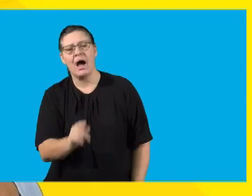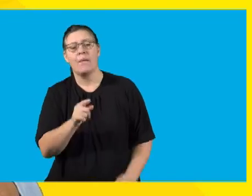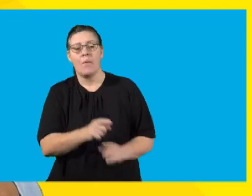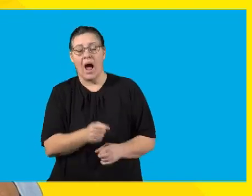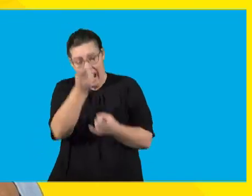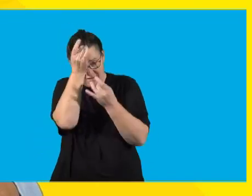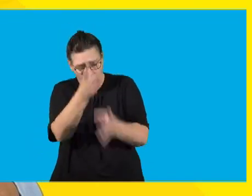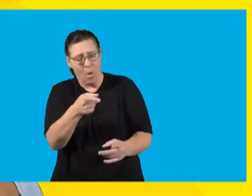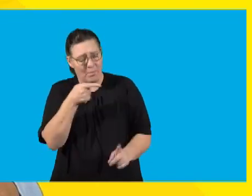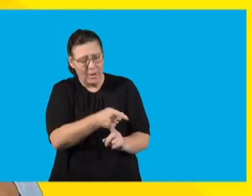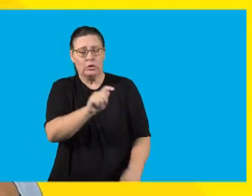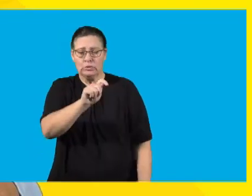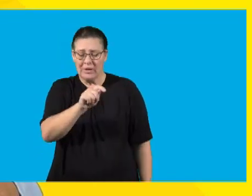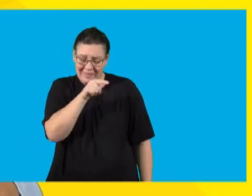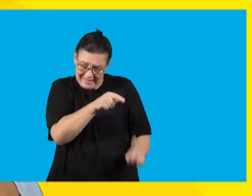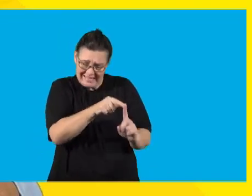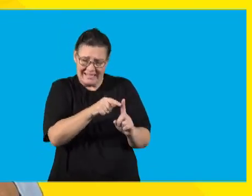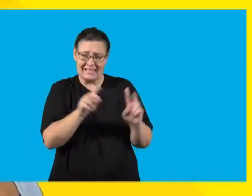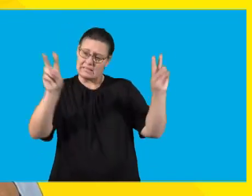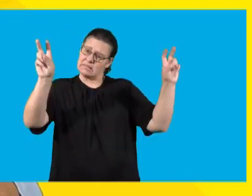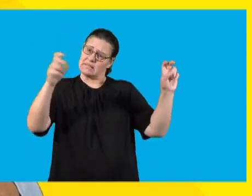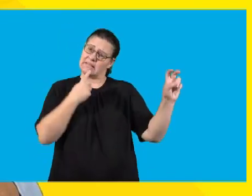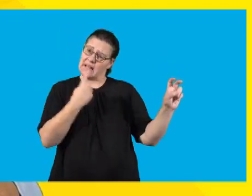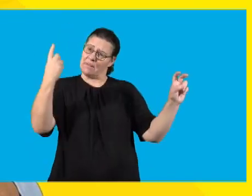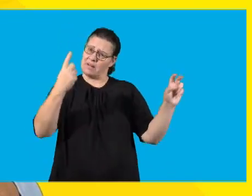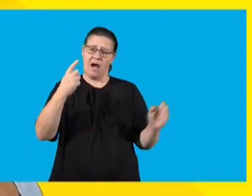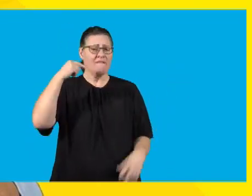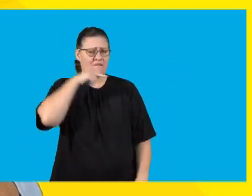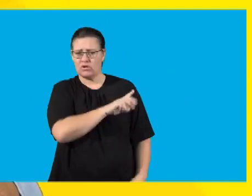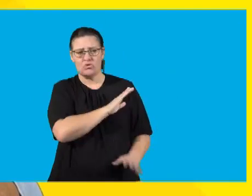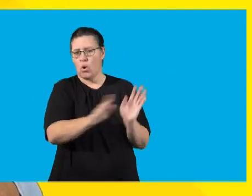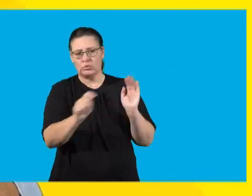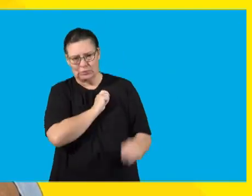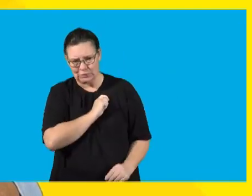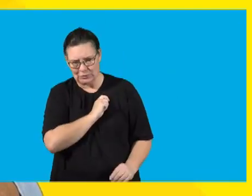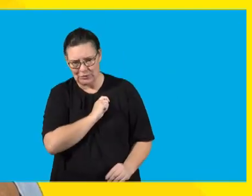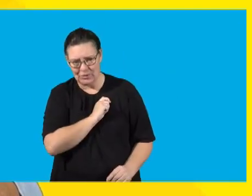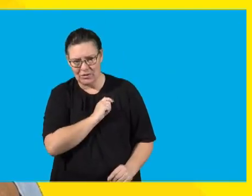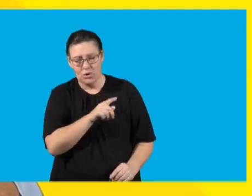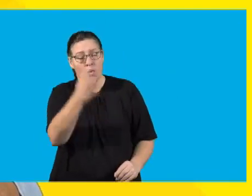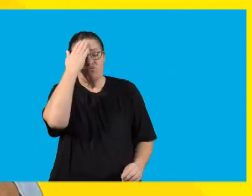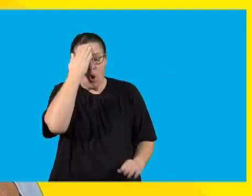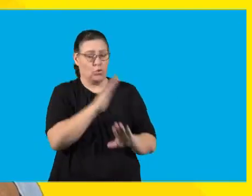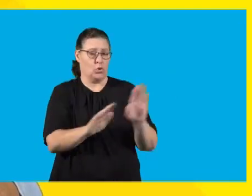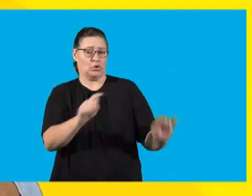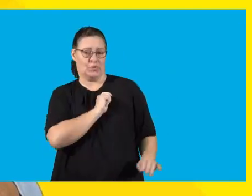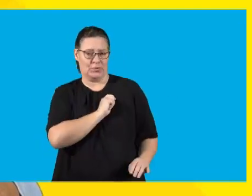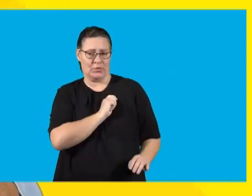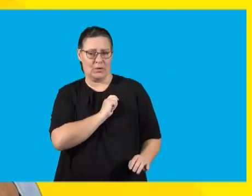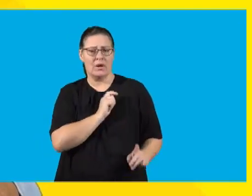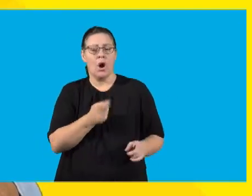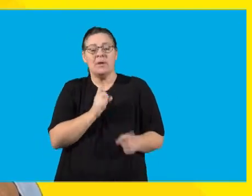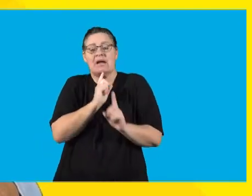They are informing you the statement is false, which is counting in your favor. So now you know the statement is false. But